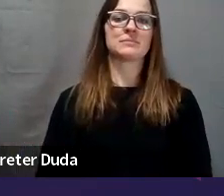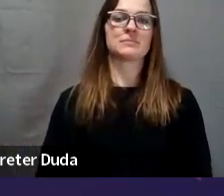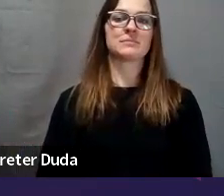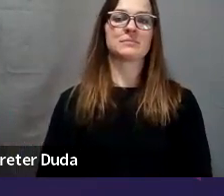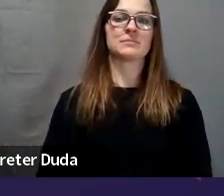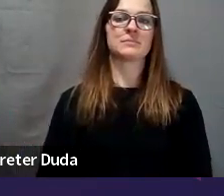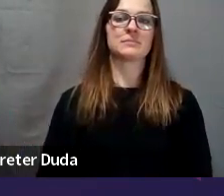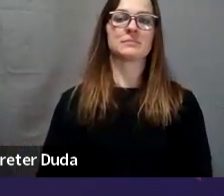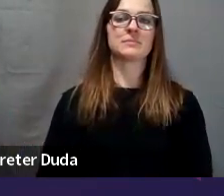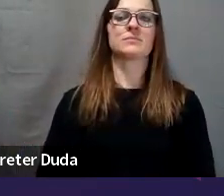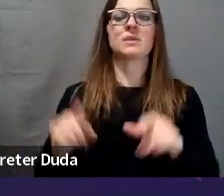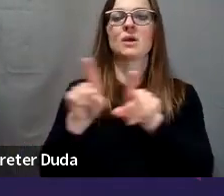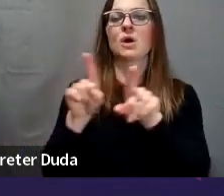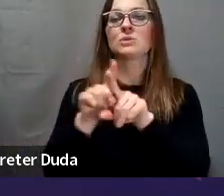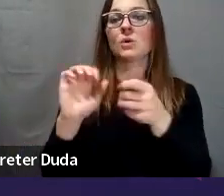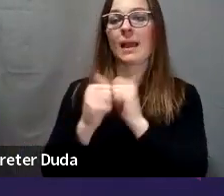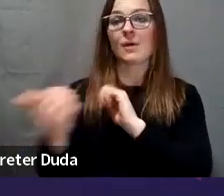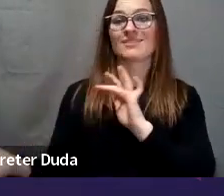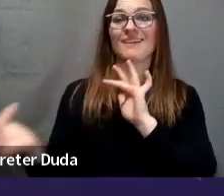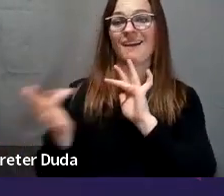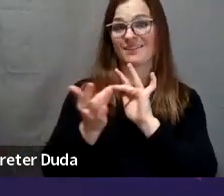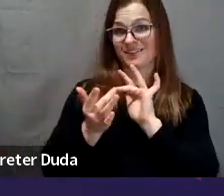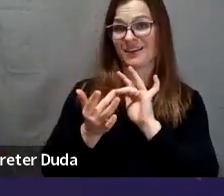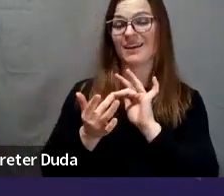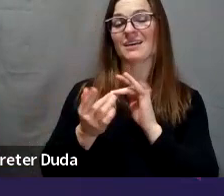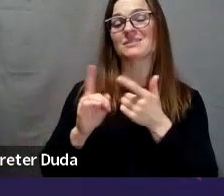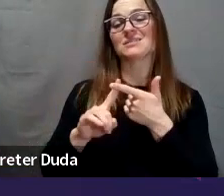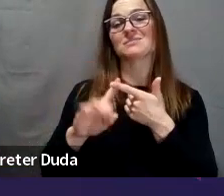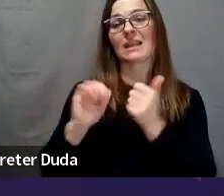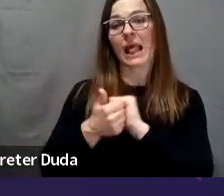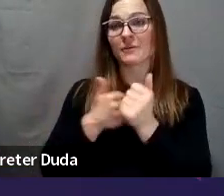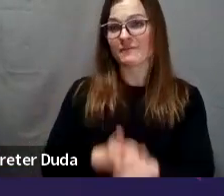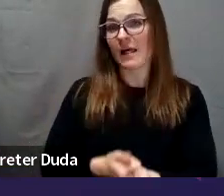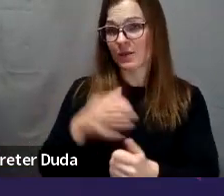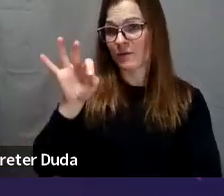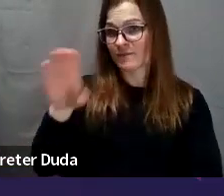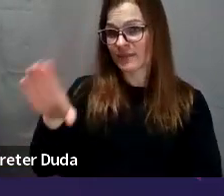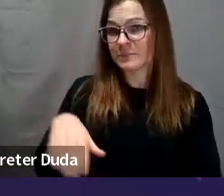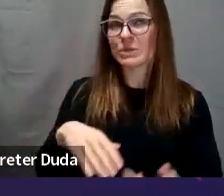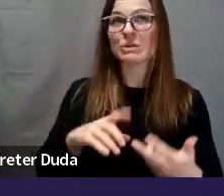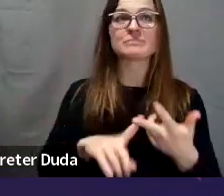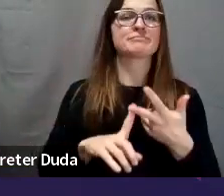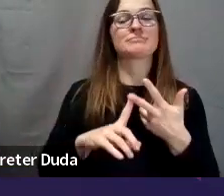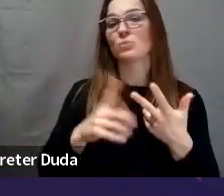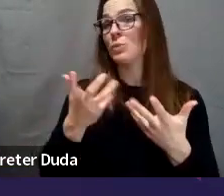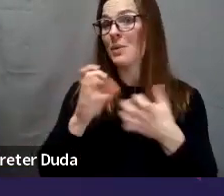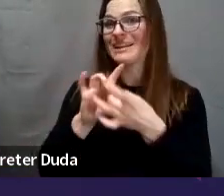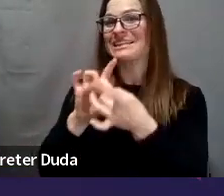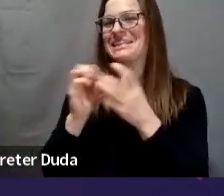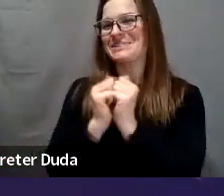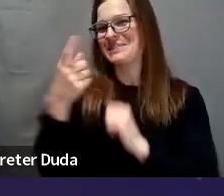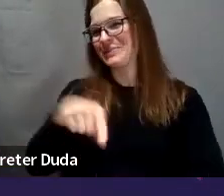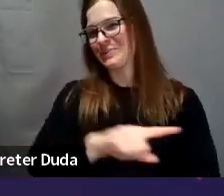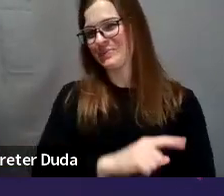as well as different ways to contact us and how to follow us on Facebook. So we would love to connect with you in all of